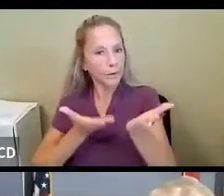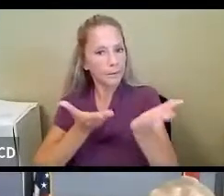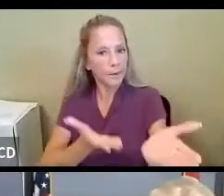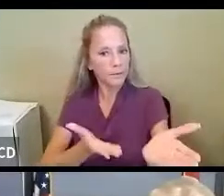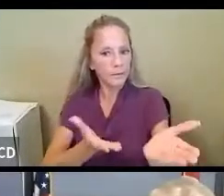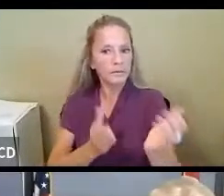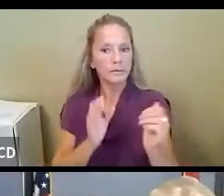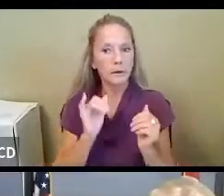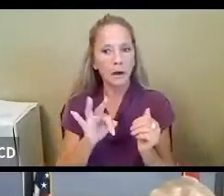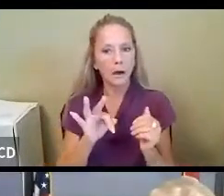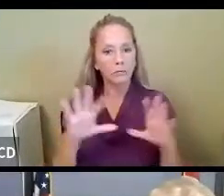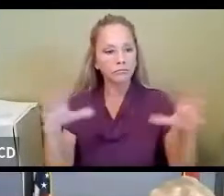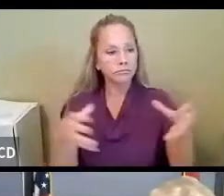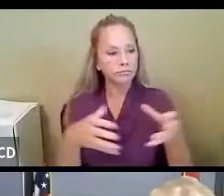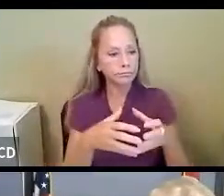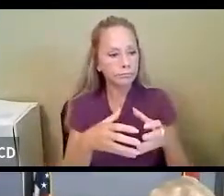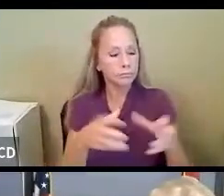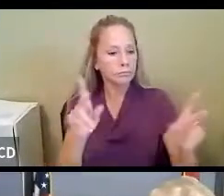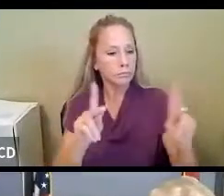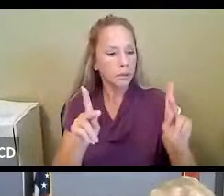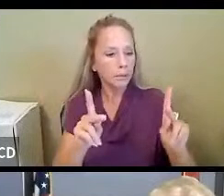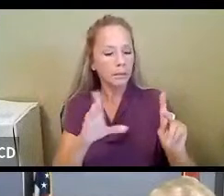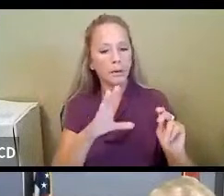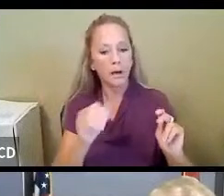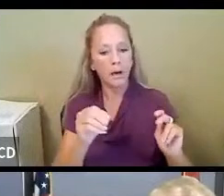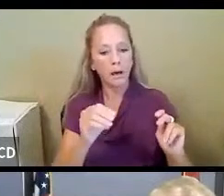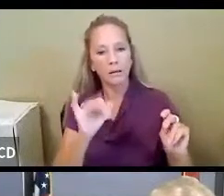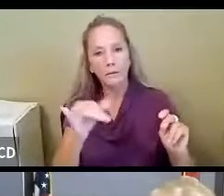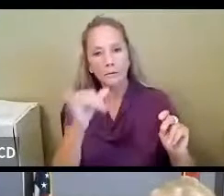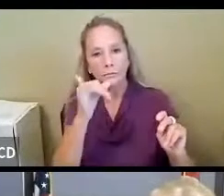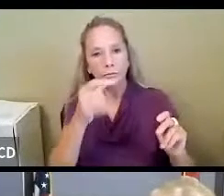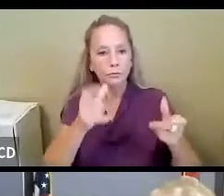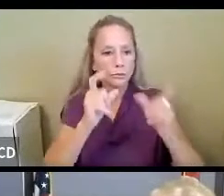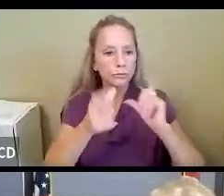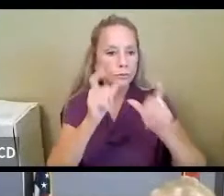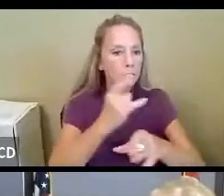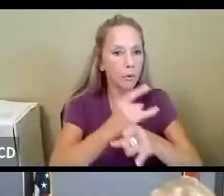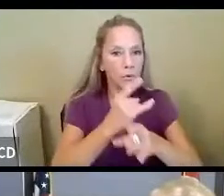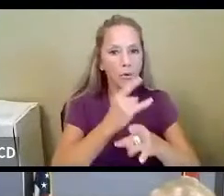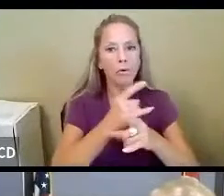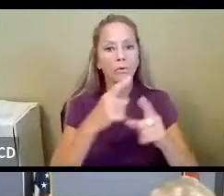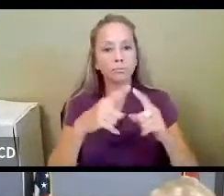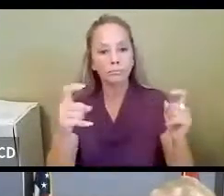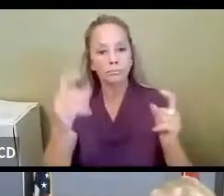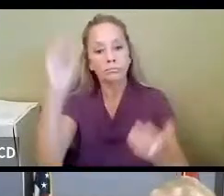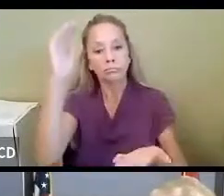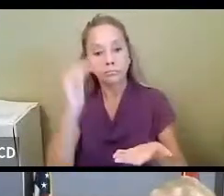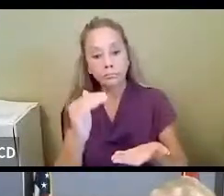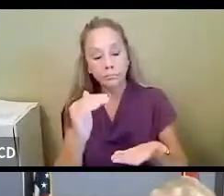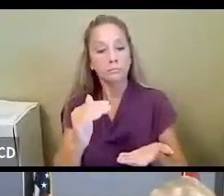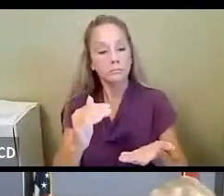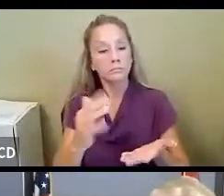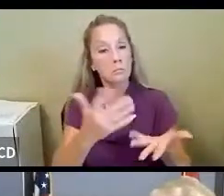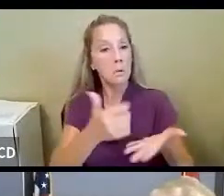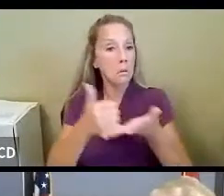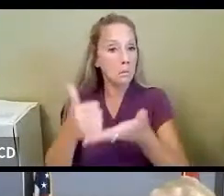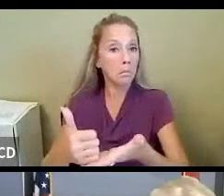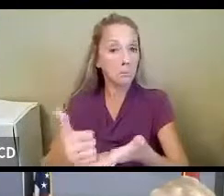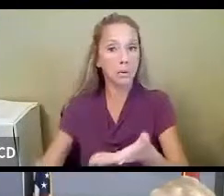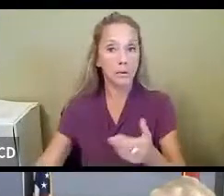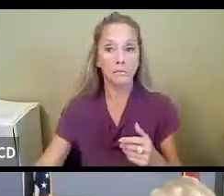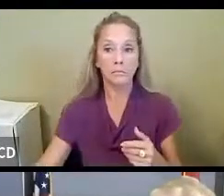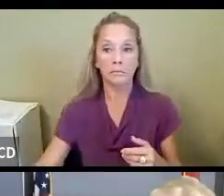and alcohol consumption, and how that those restrictions and those things have really helped. We don't have to